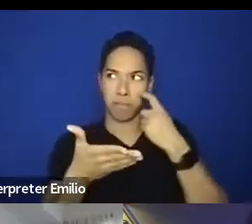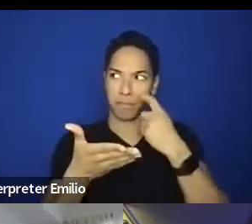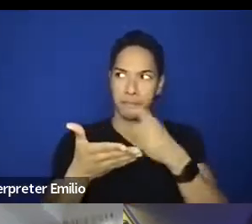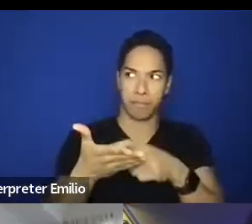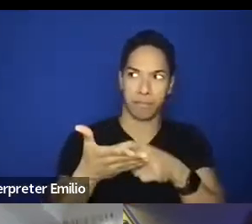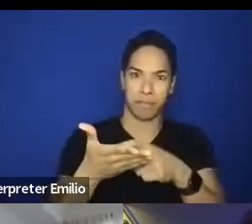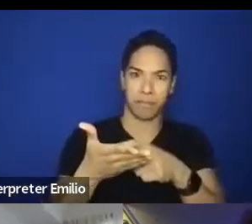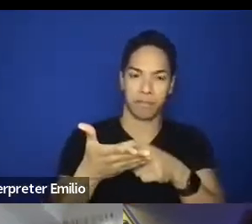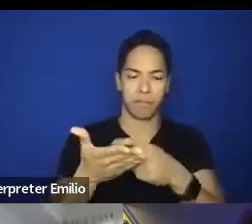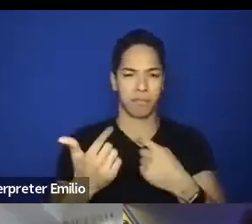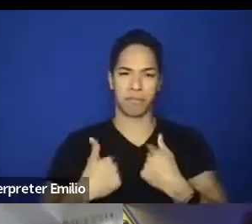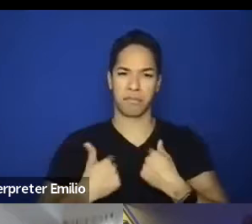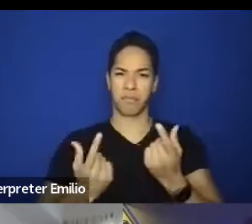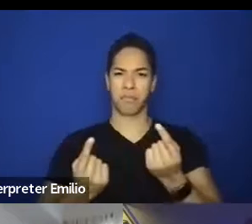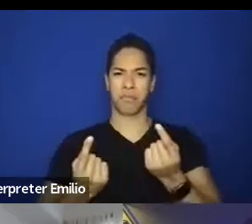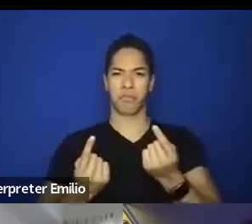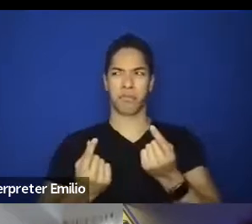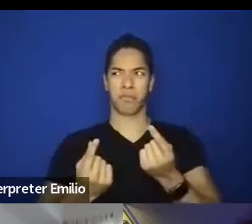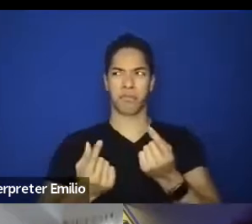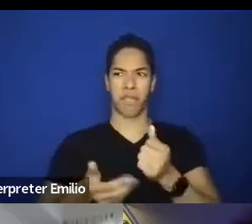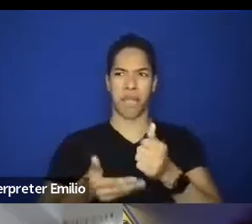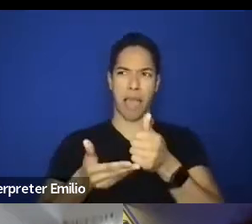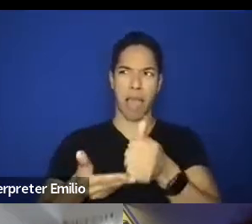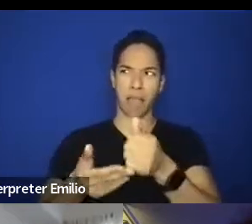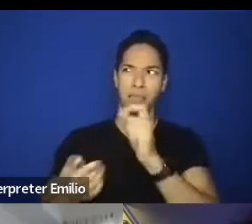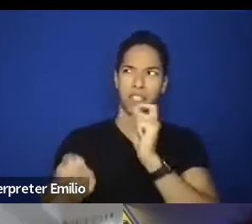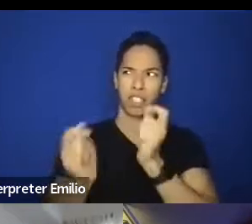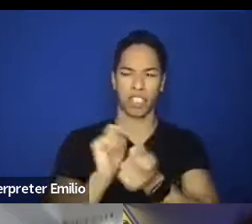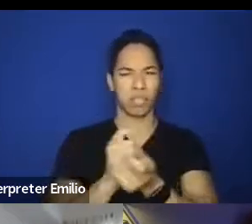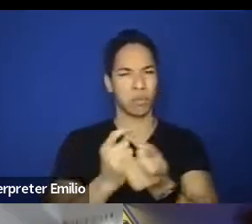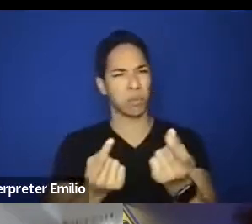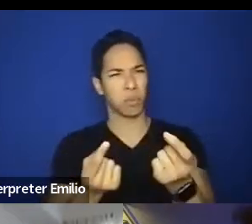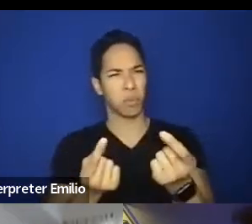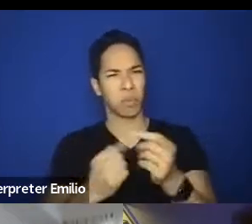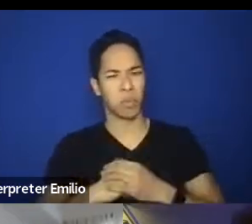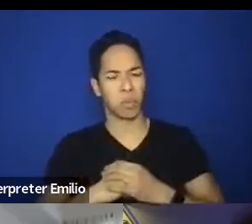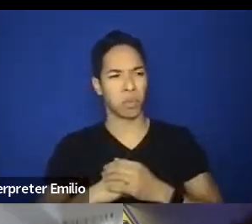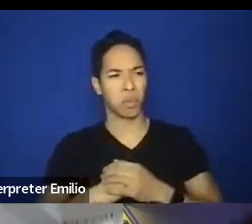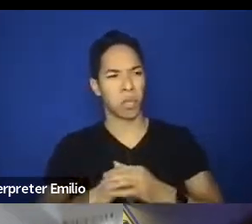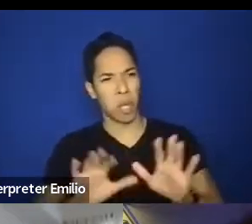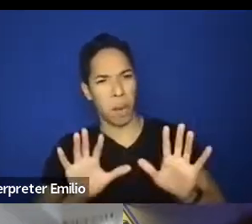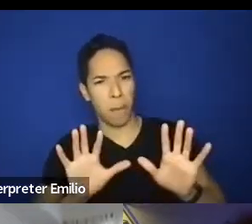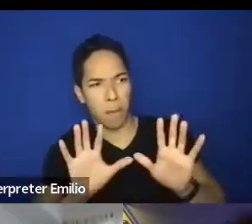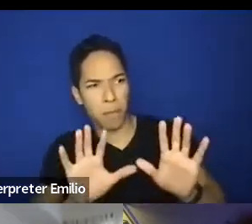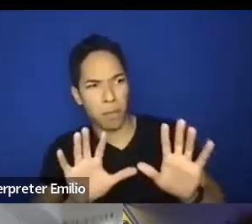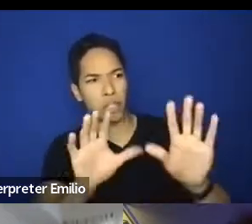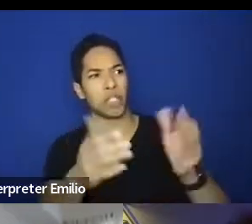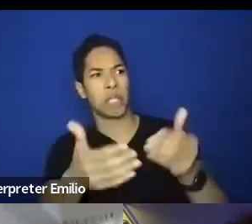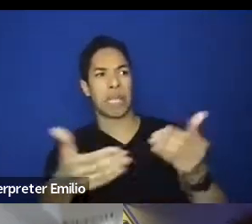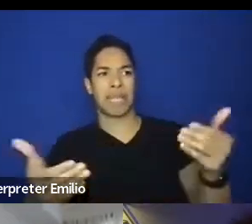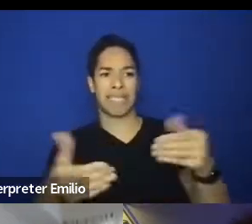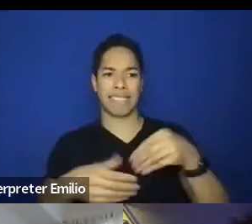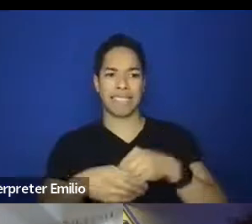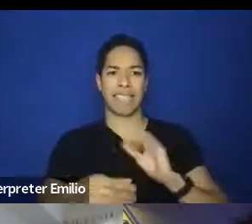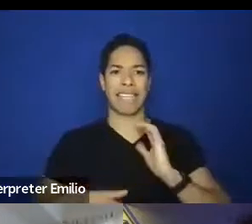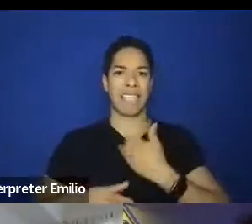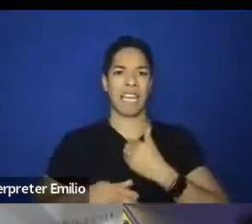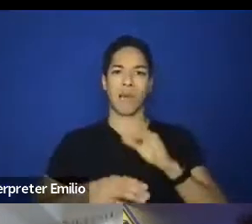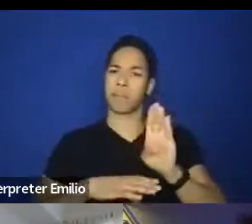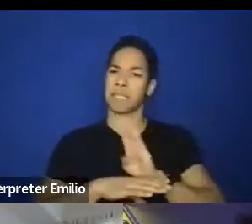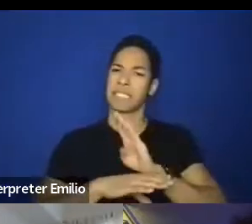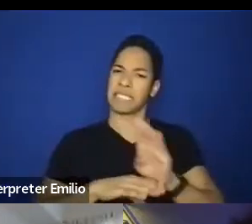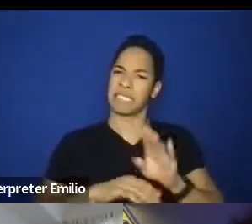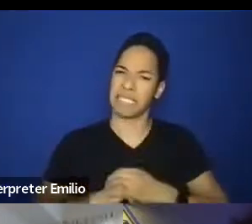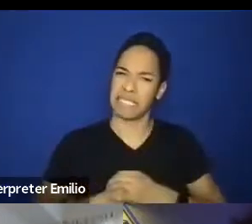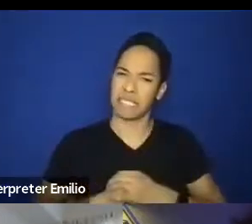How can I make change? How can I further things in the casting industry? So what it's